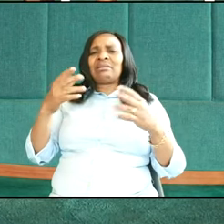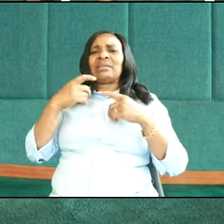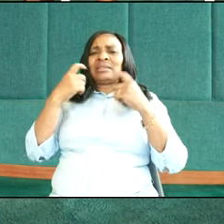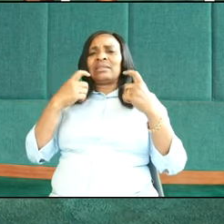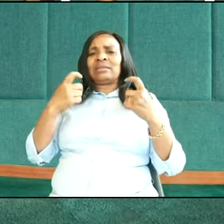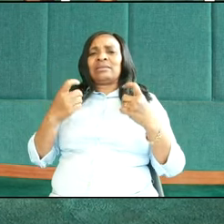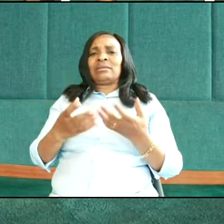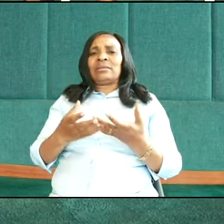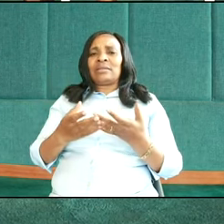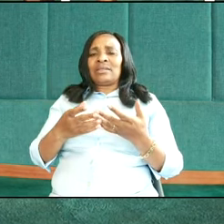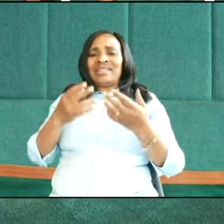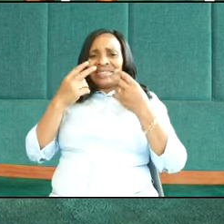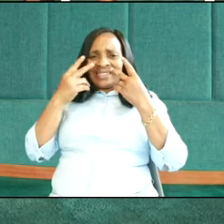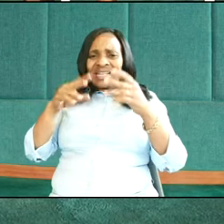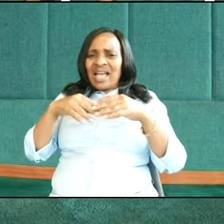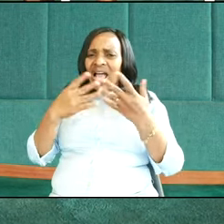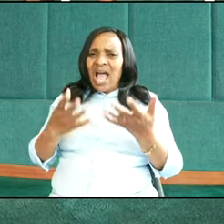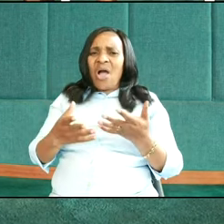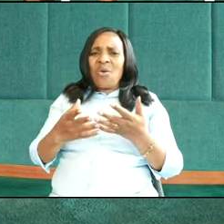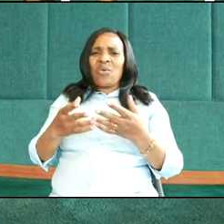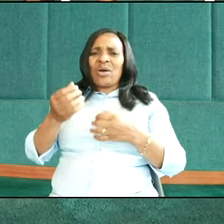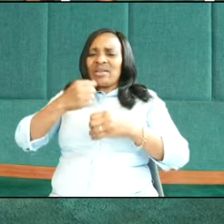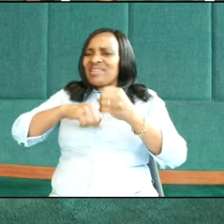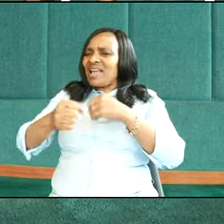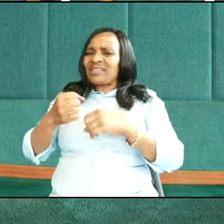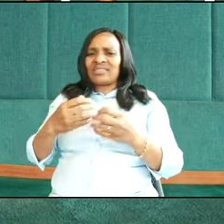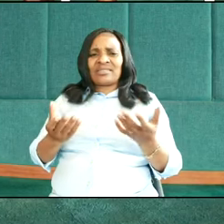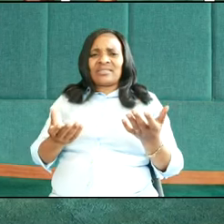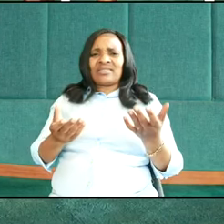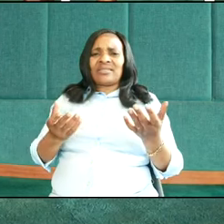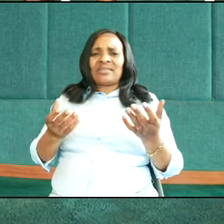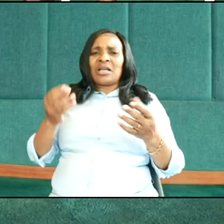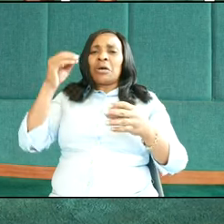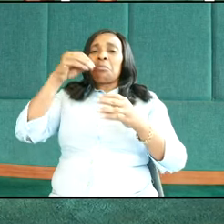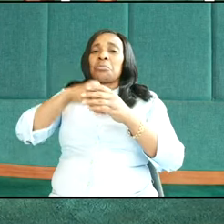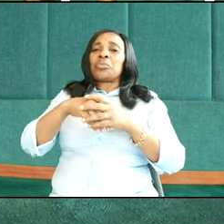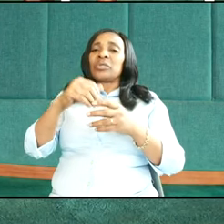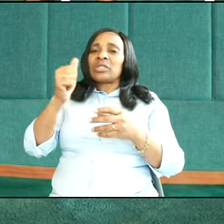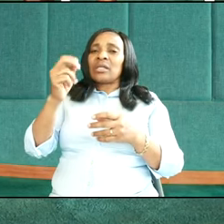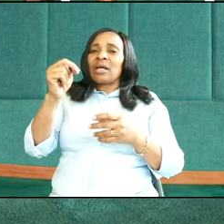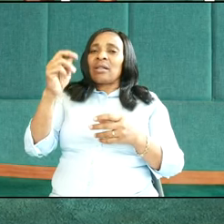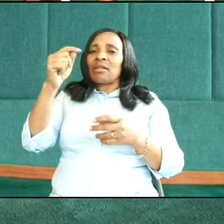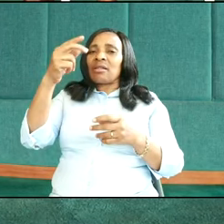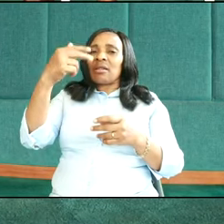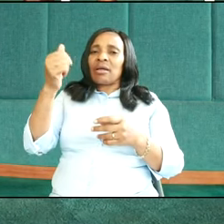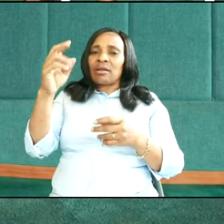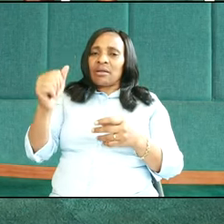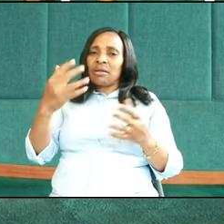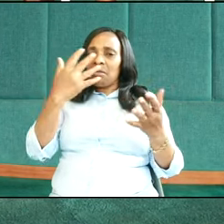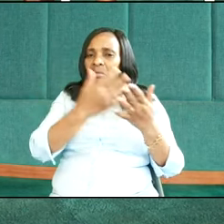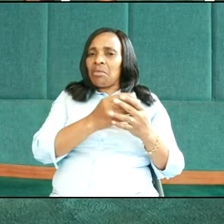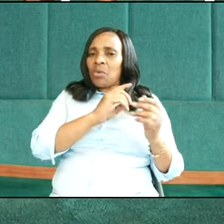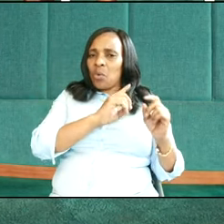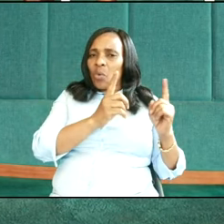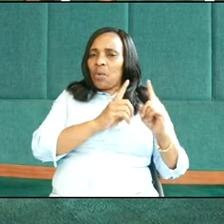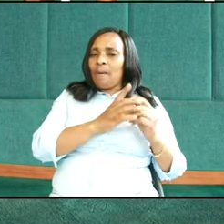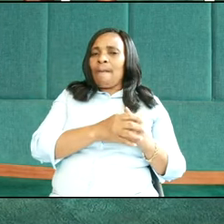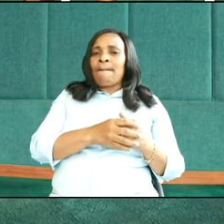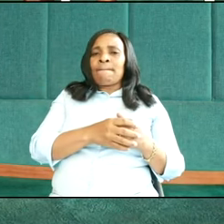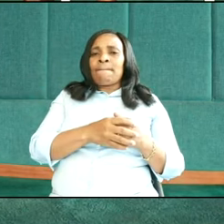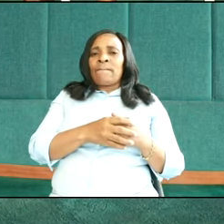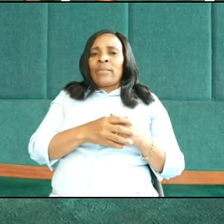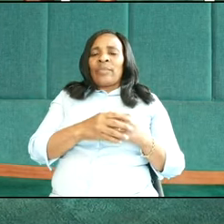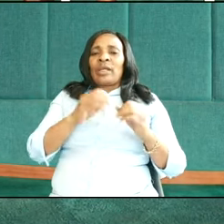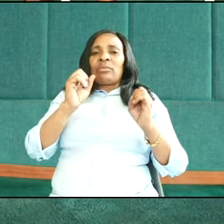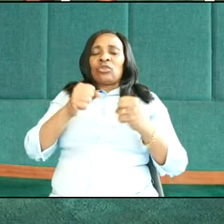know, and you can see how he reacts. You know, he doesn't put Nathan in prison, you know, and he